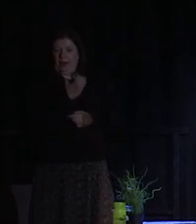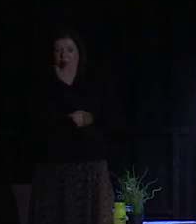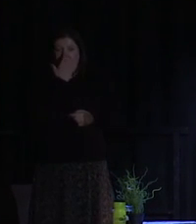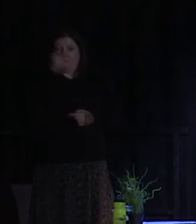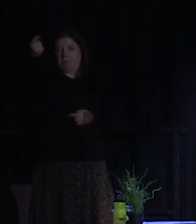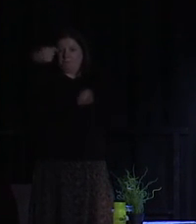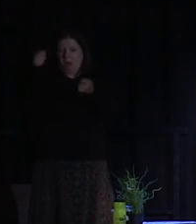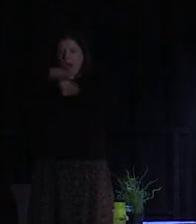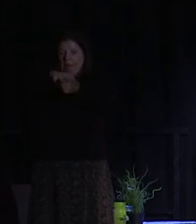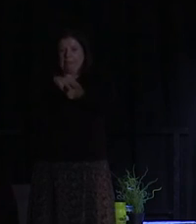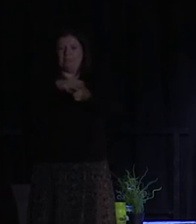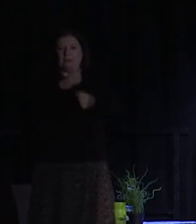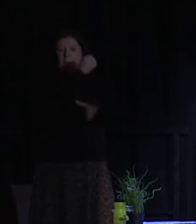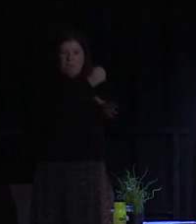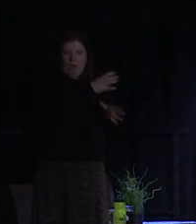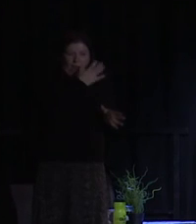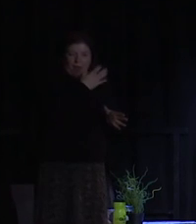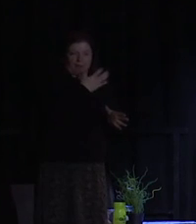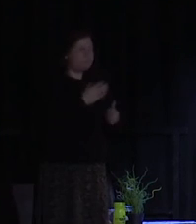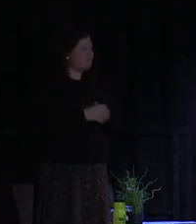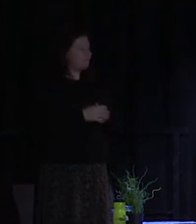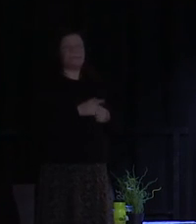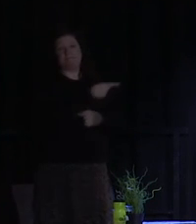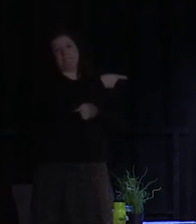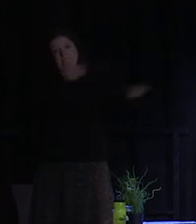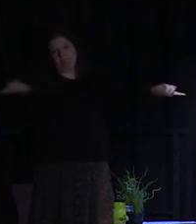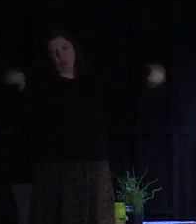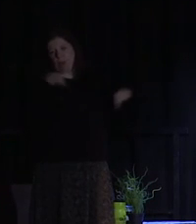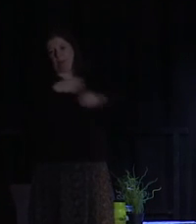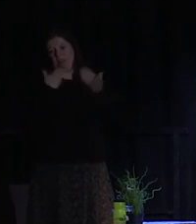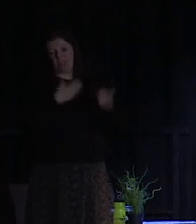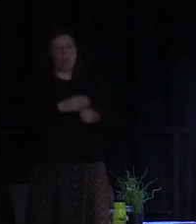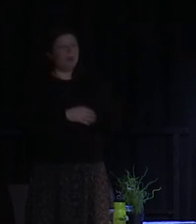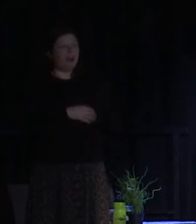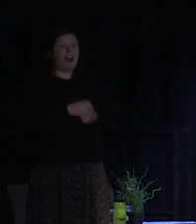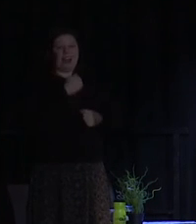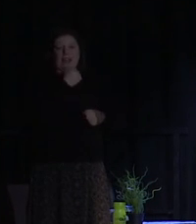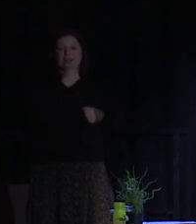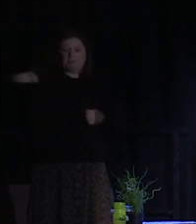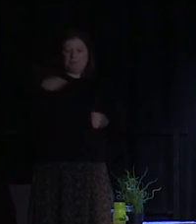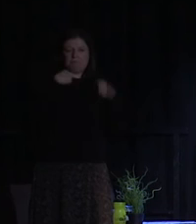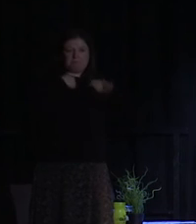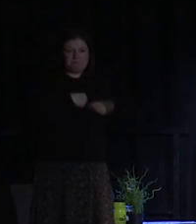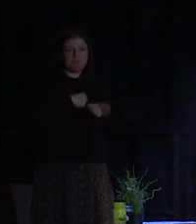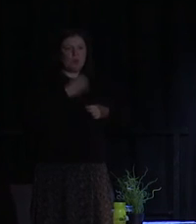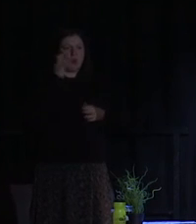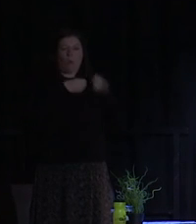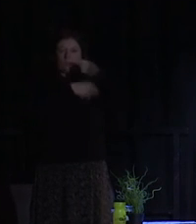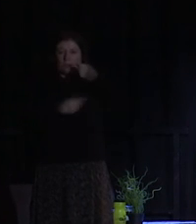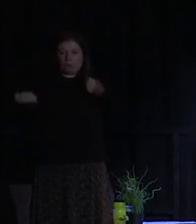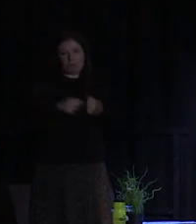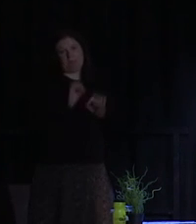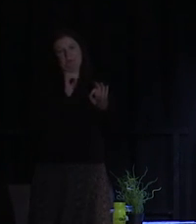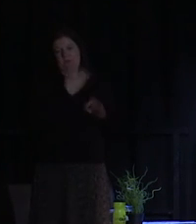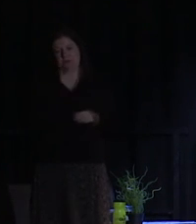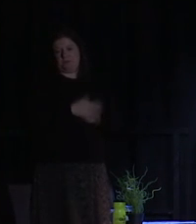marketplace, I'm gonna have a little drink. Thank you all for coming. Thank you for playing all the games with lanyards and bringing water bottles and all the rest of it,